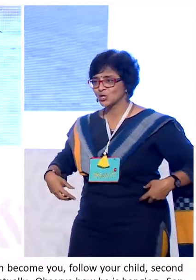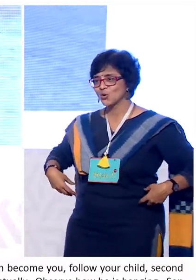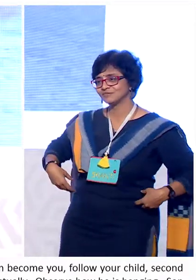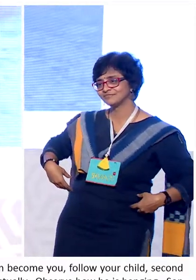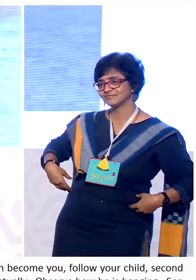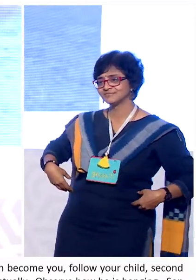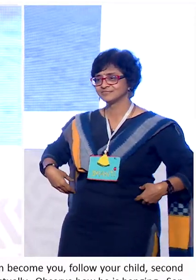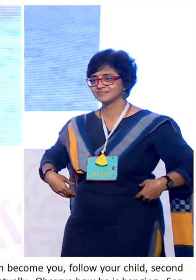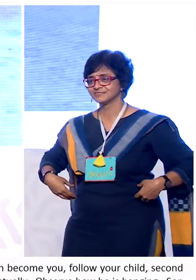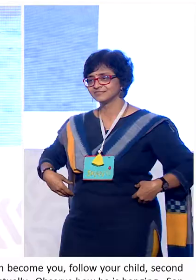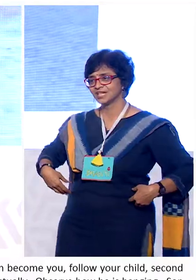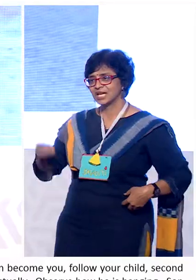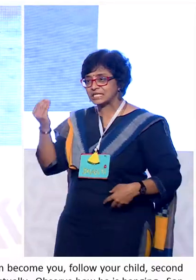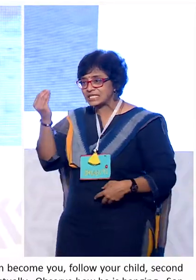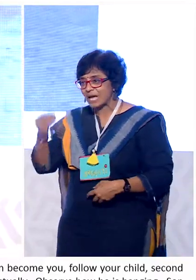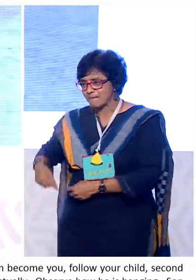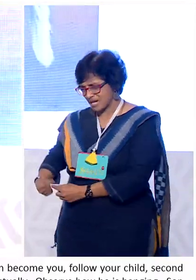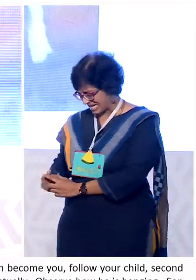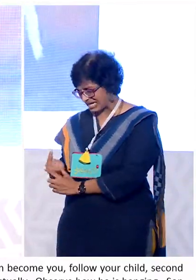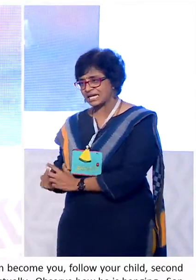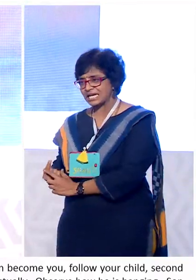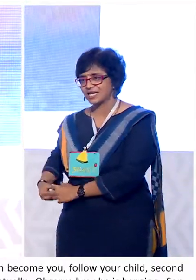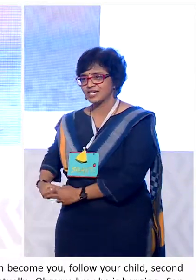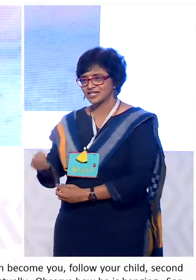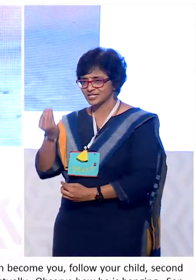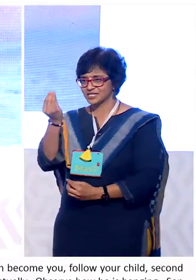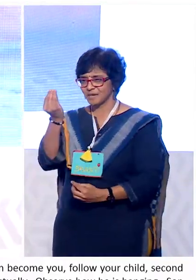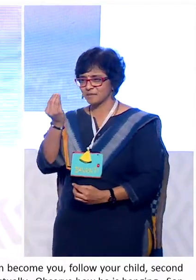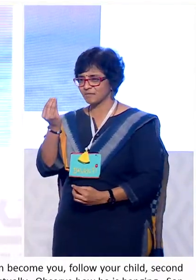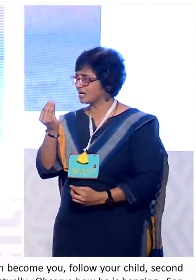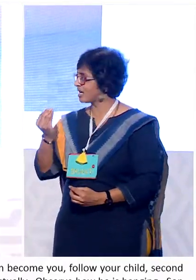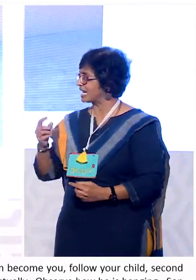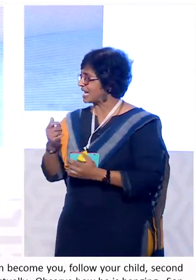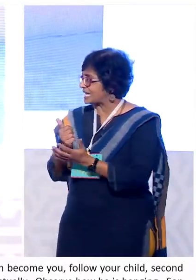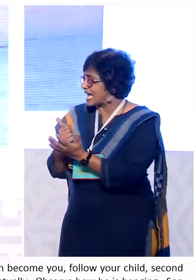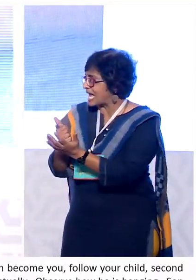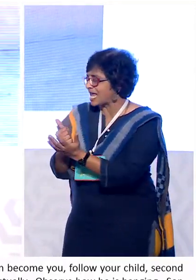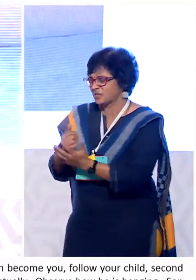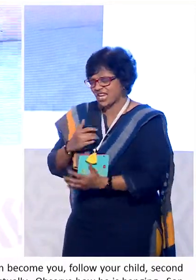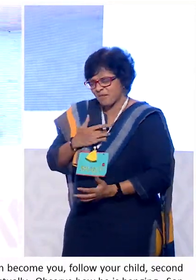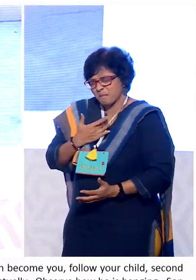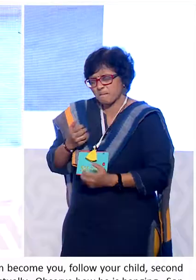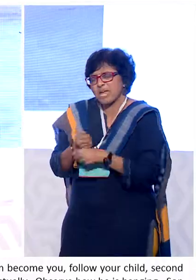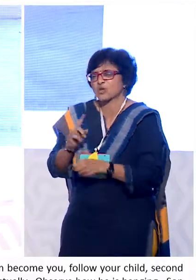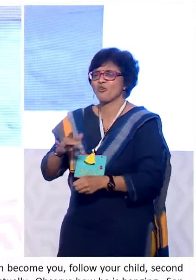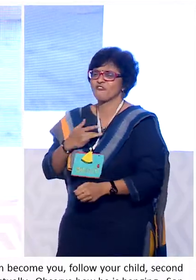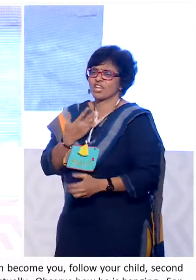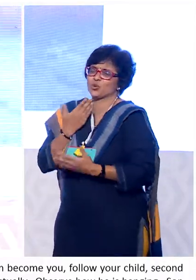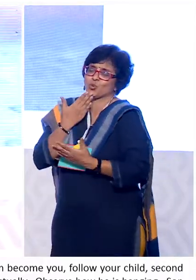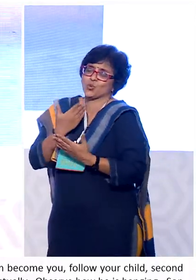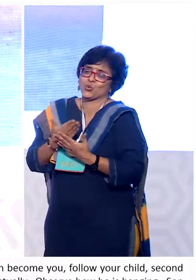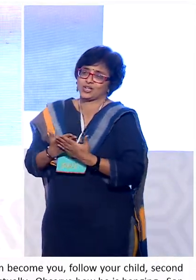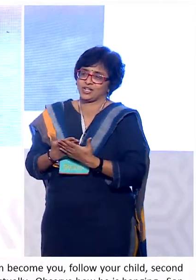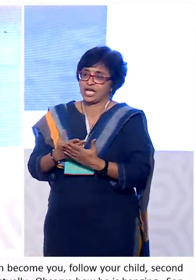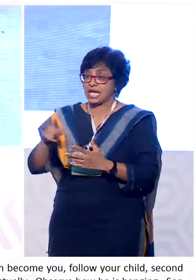produce a hormone. And that hormone is called oxytocin. And oxytocin isn't just the feel-good hormone, it's the communication